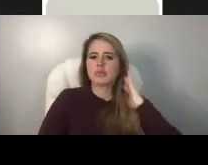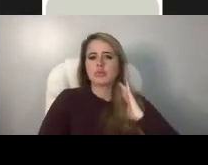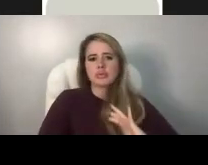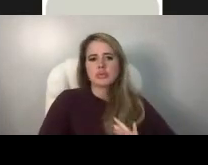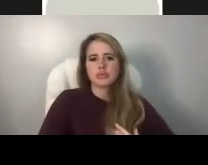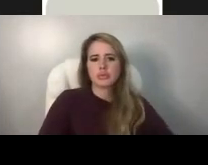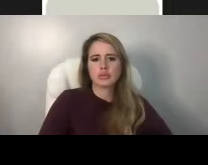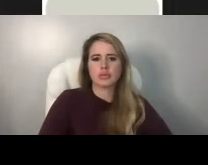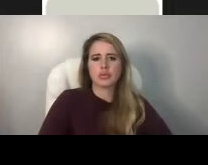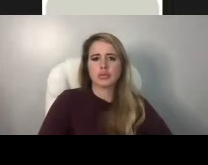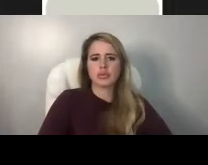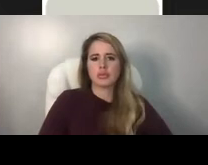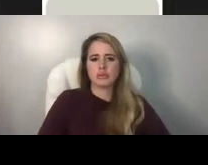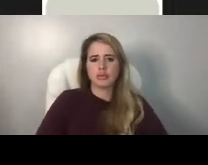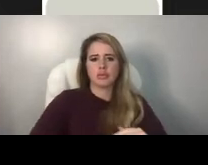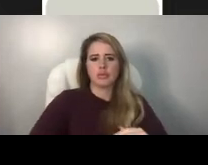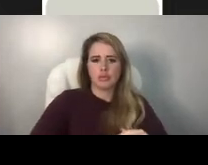Well, probably